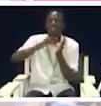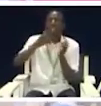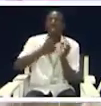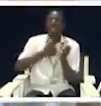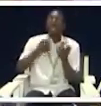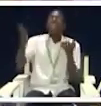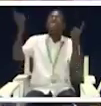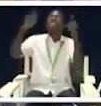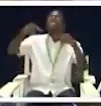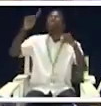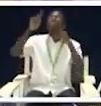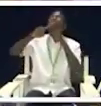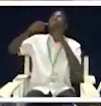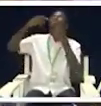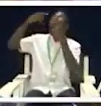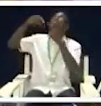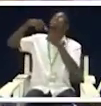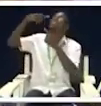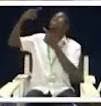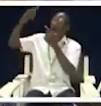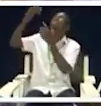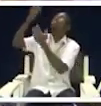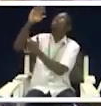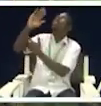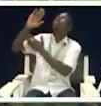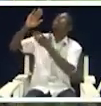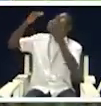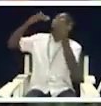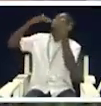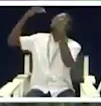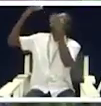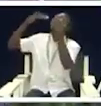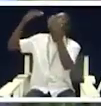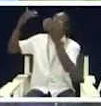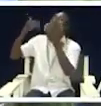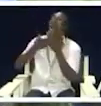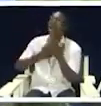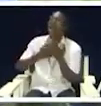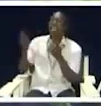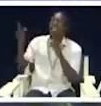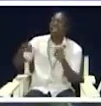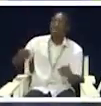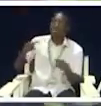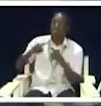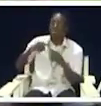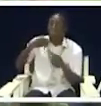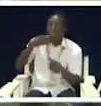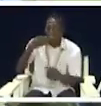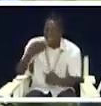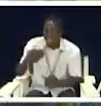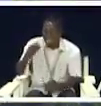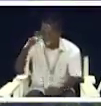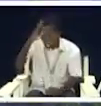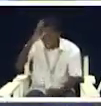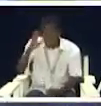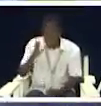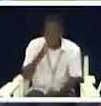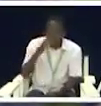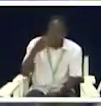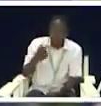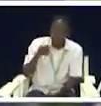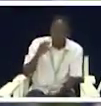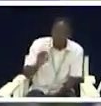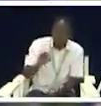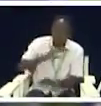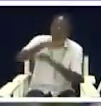Baba God, thank you. I come to tell Daddy Joe and Mommy Joe and all their followers, thank you.